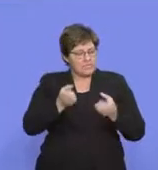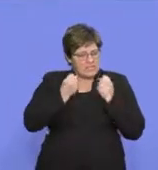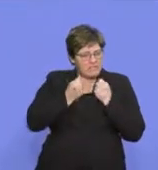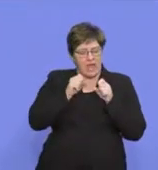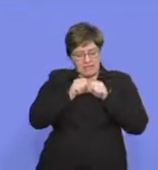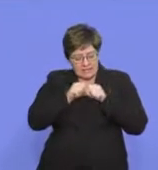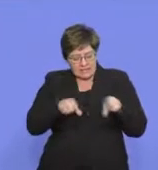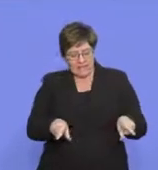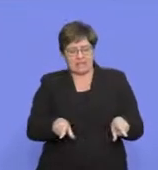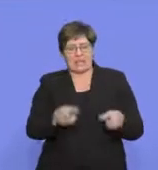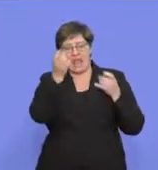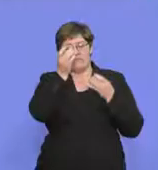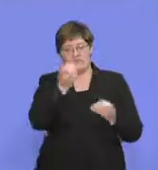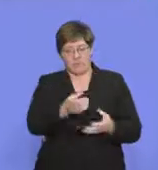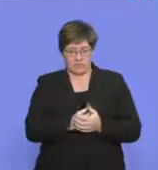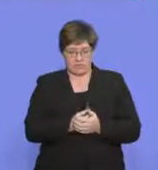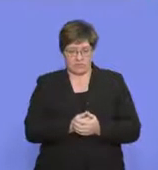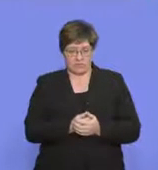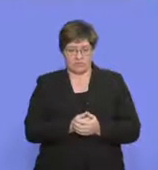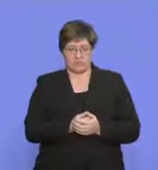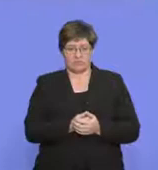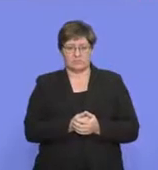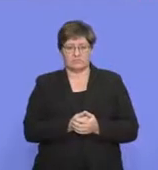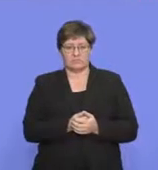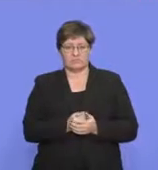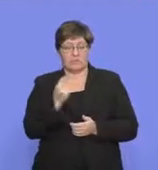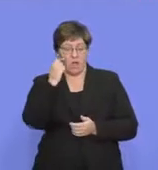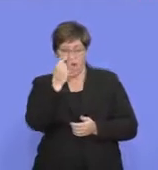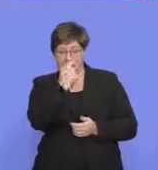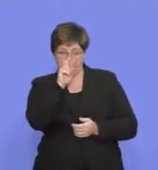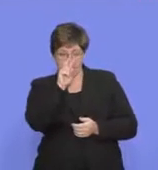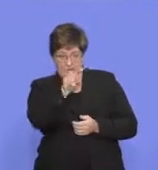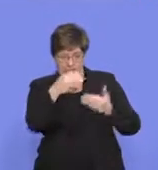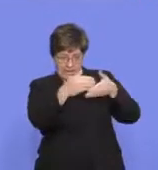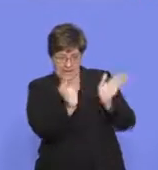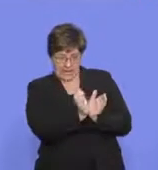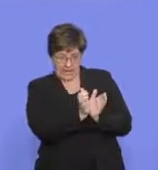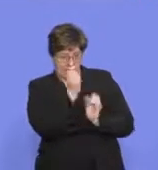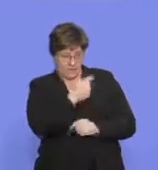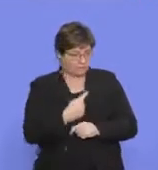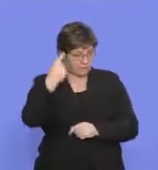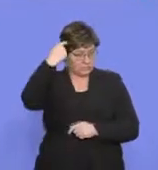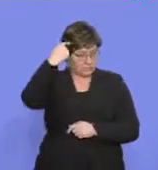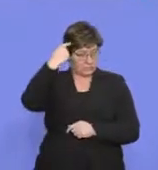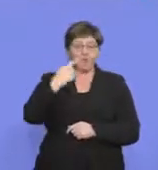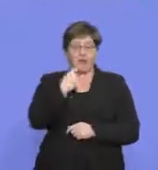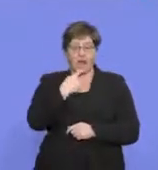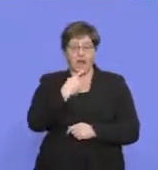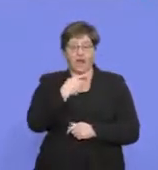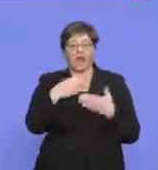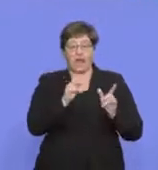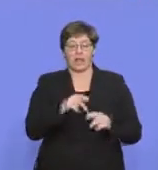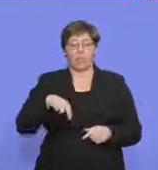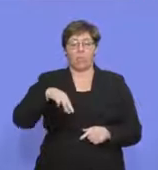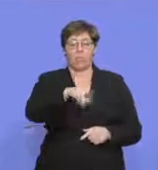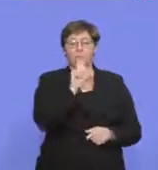body. So you see a cake, your eyes see the cake, sends the impulse to the brain tells your legs, walk towards